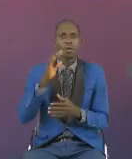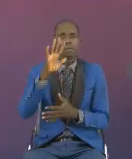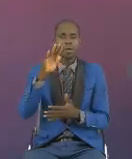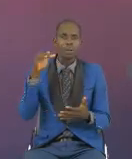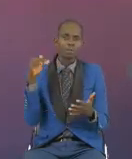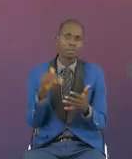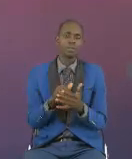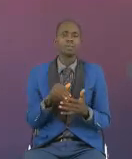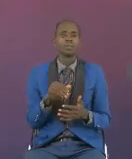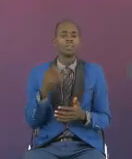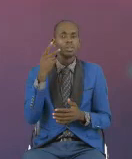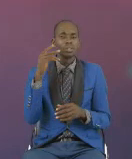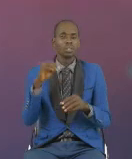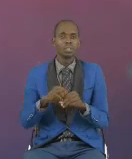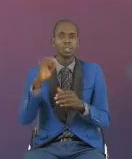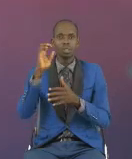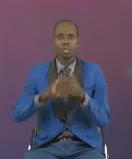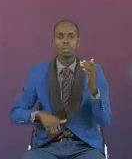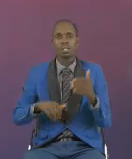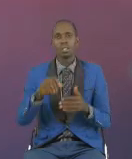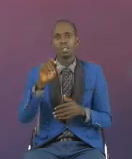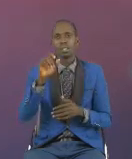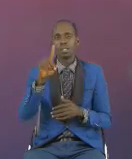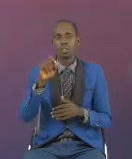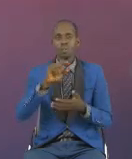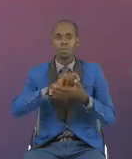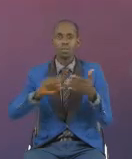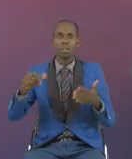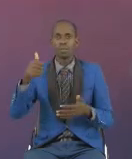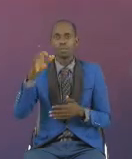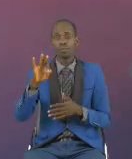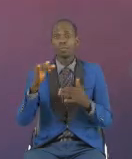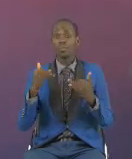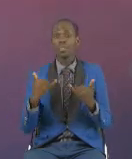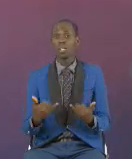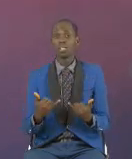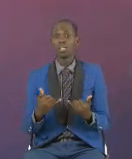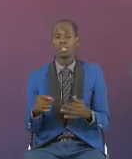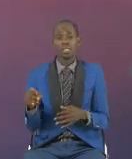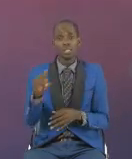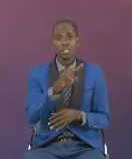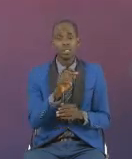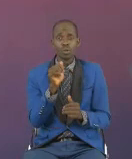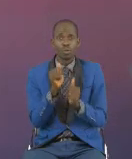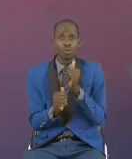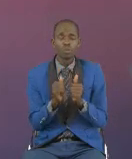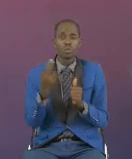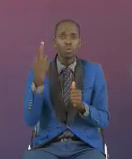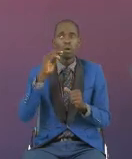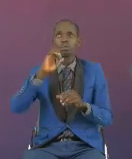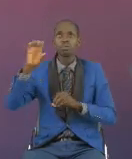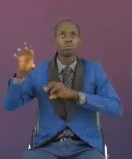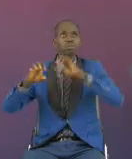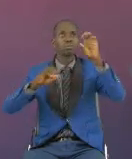at chapter 11 verse 19. Now they which were scattered abroad upon